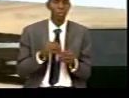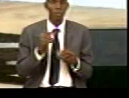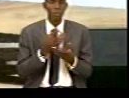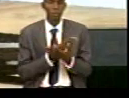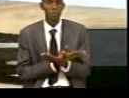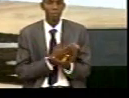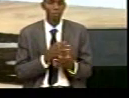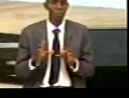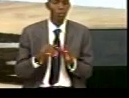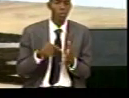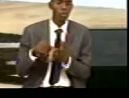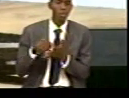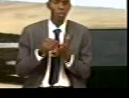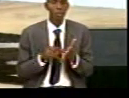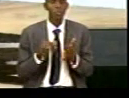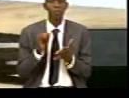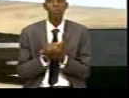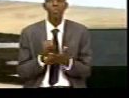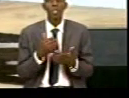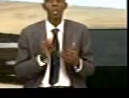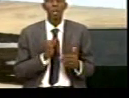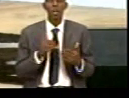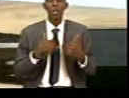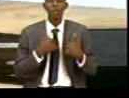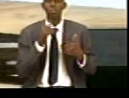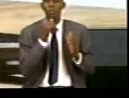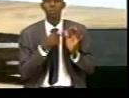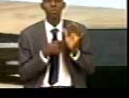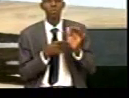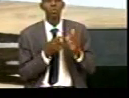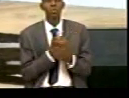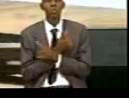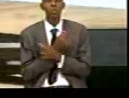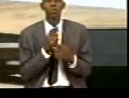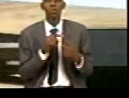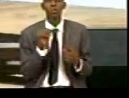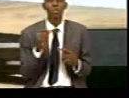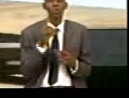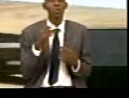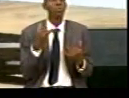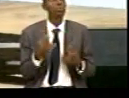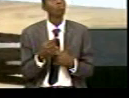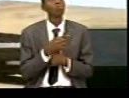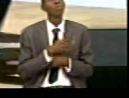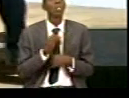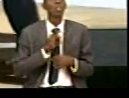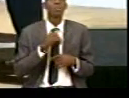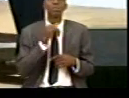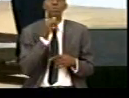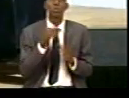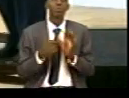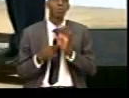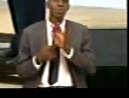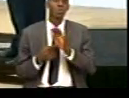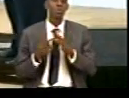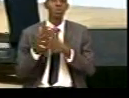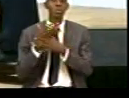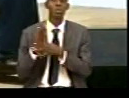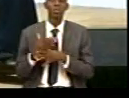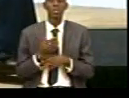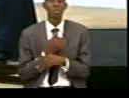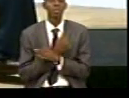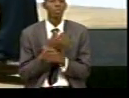done that. I've not expressed love to anybody today. I've not shared love with anybody today. I've